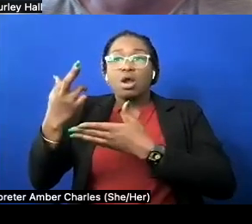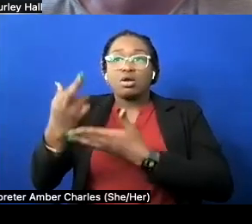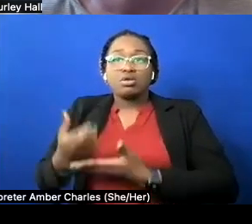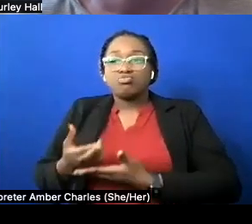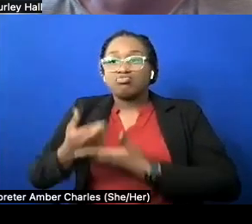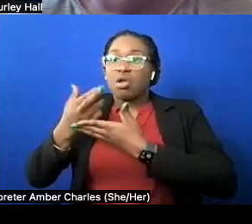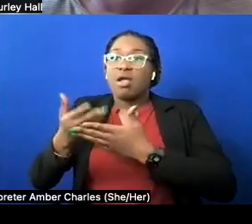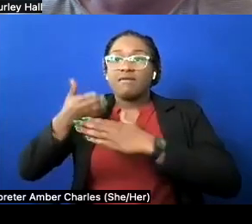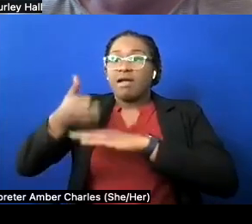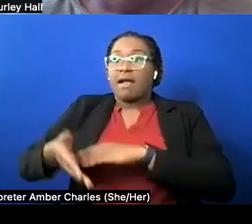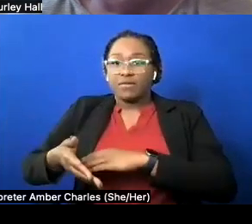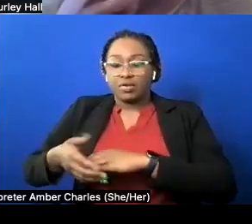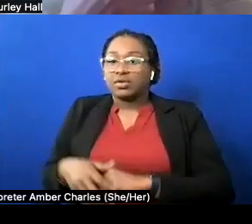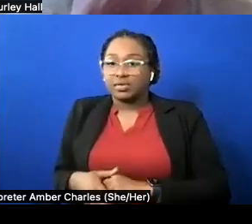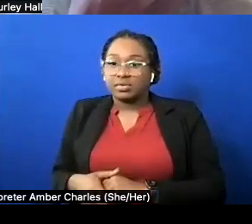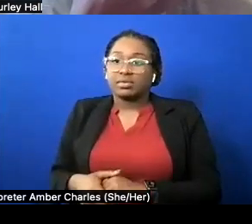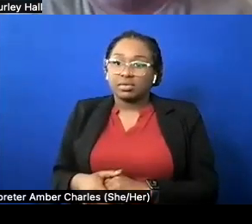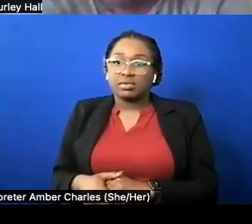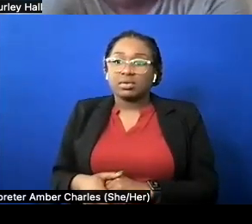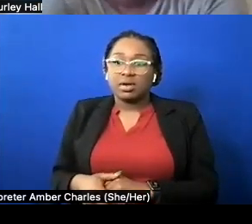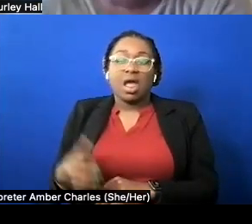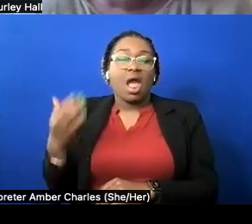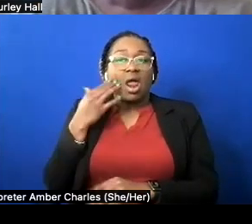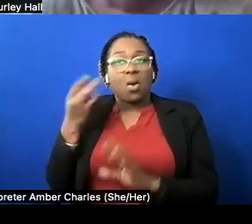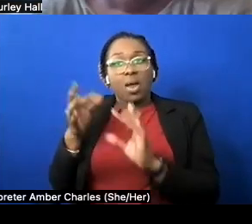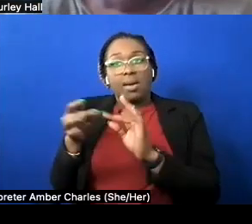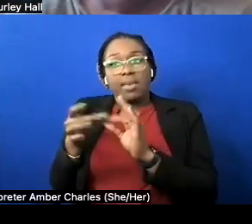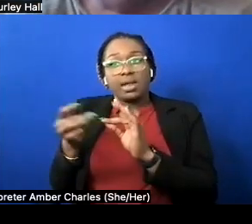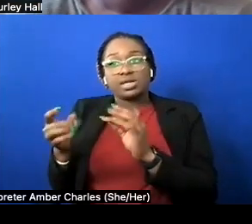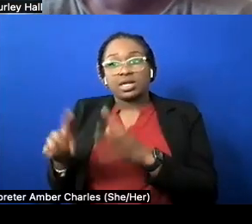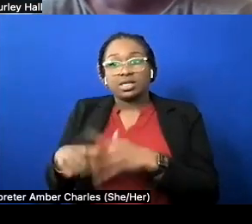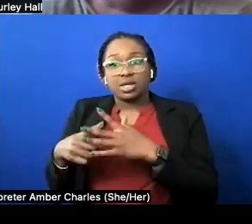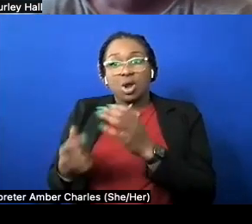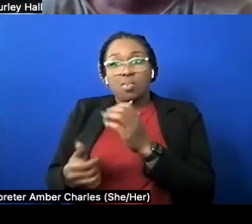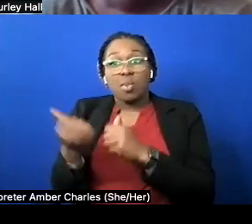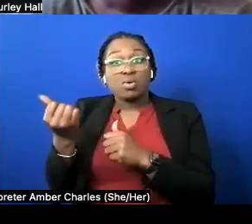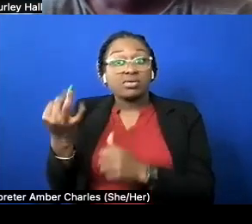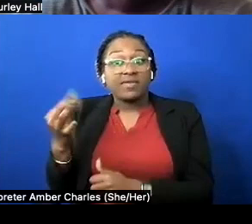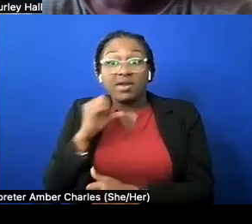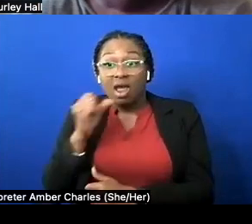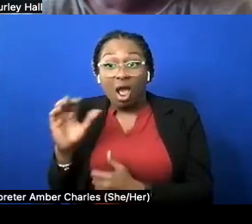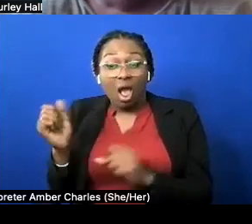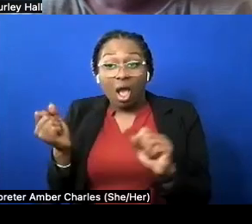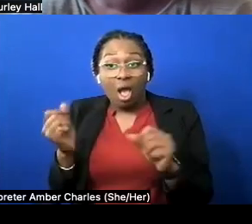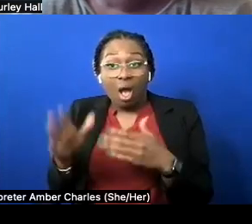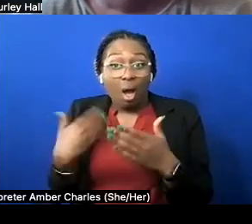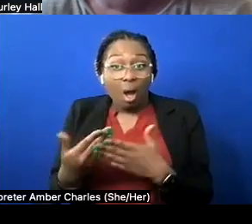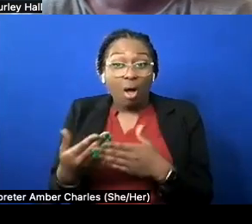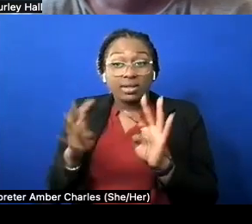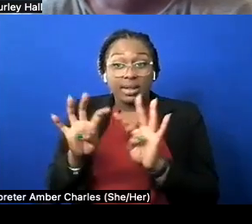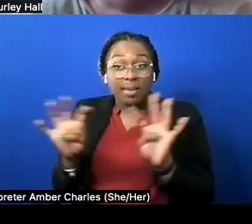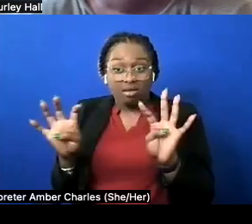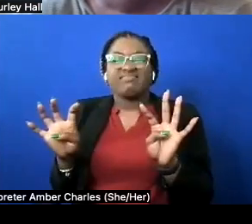after. I am sure we mentioned at the top of this that most, if not all of us on panel are